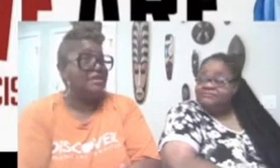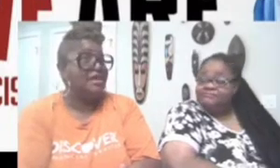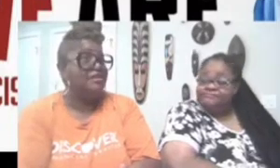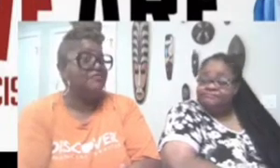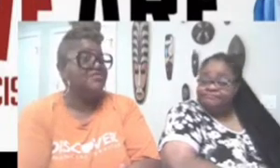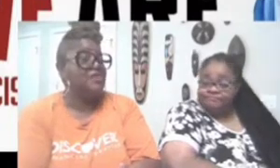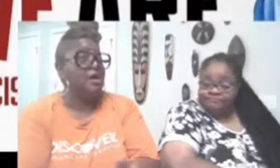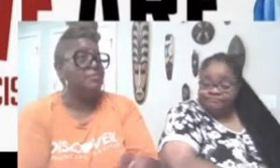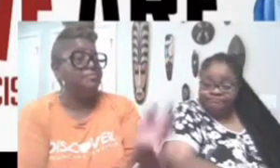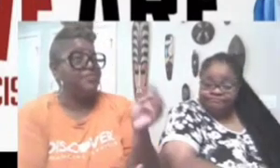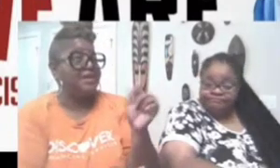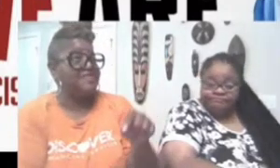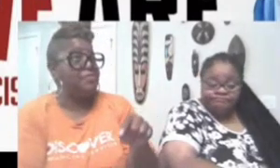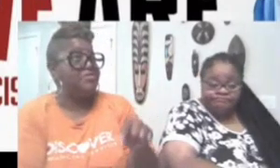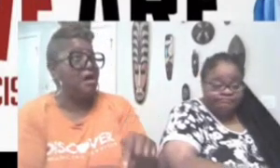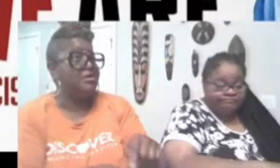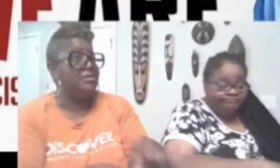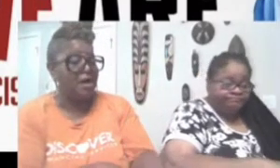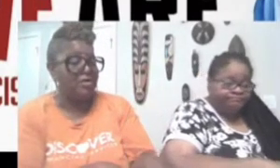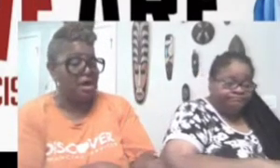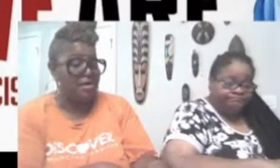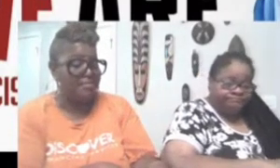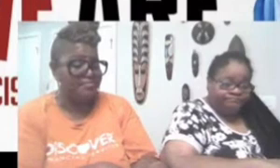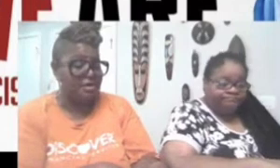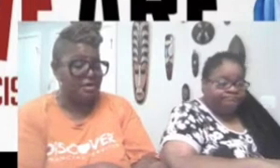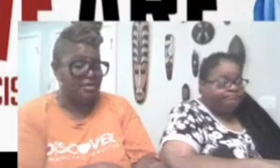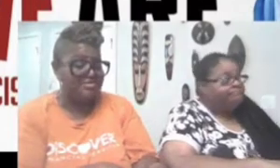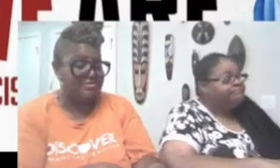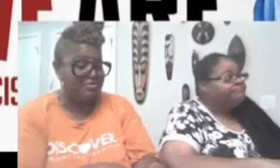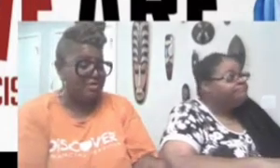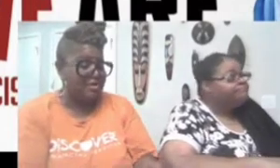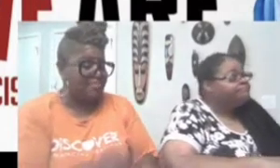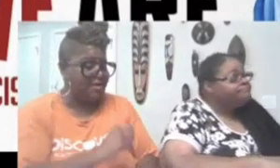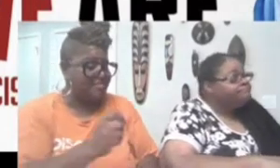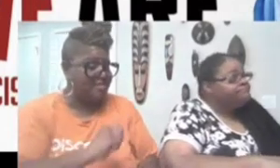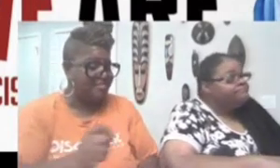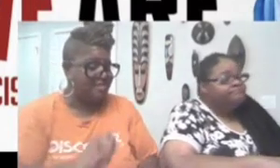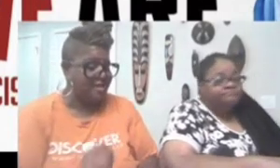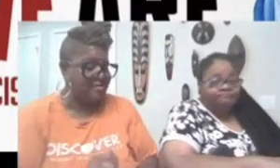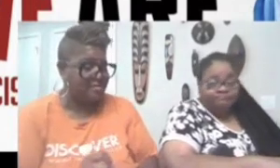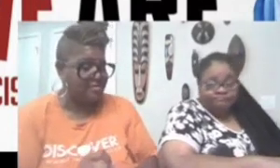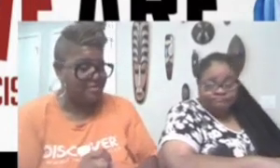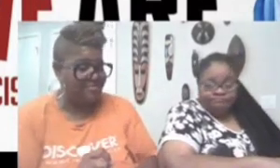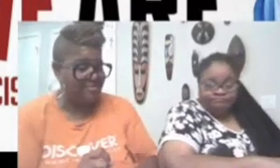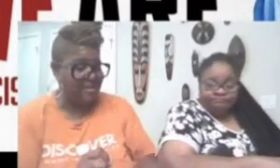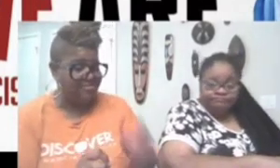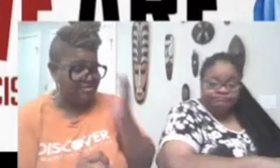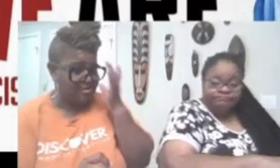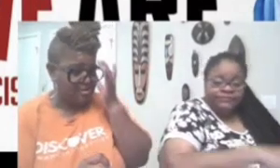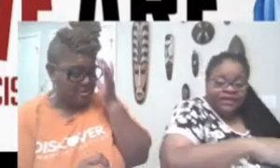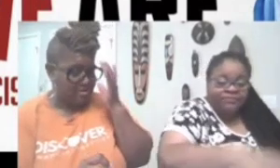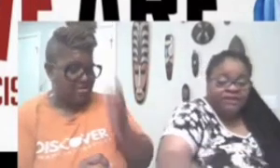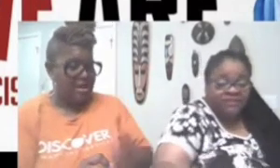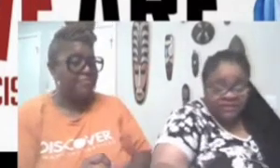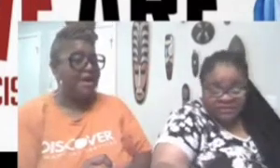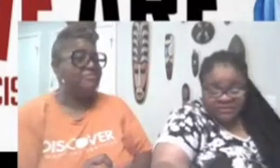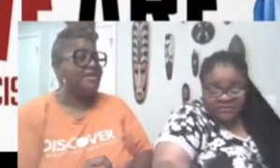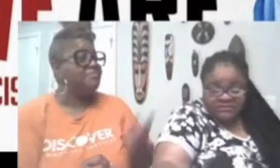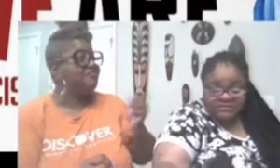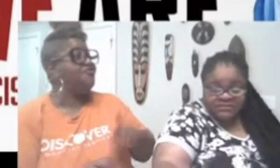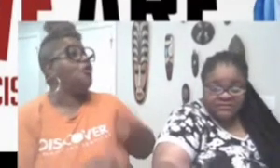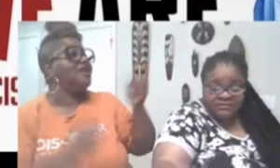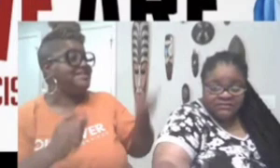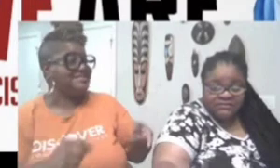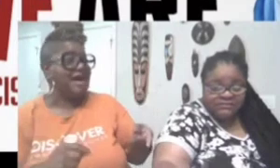And when they leave, cause, um, they, they were talking about, um, what's the one, the president that signed the emancipation? Abraham Lincoln. Abraham